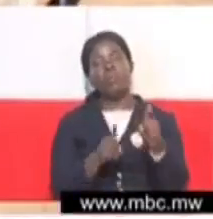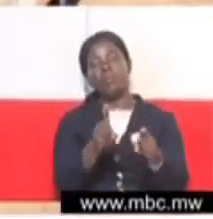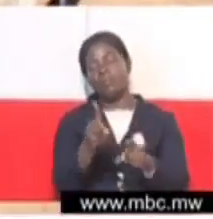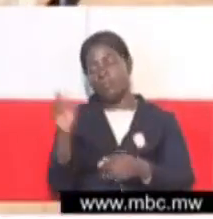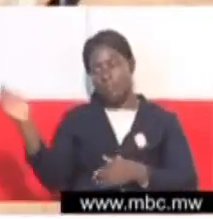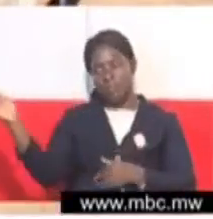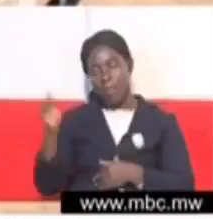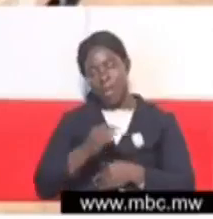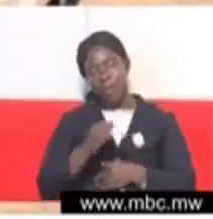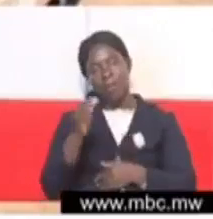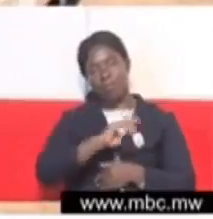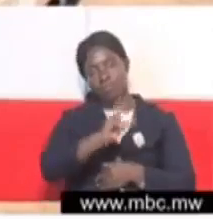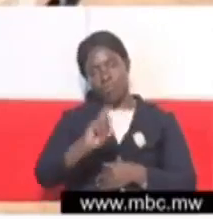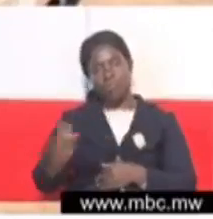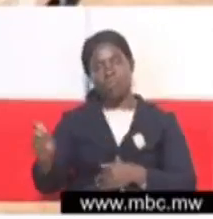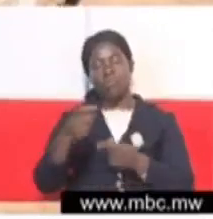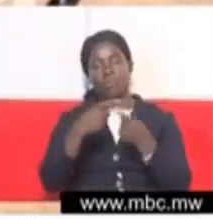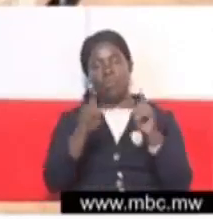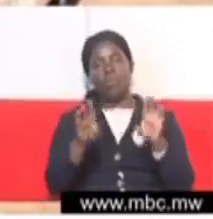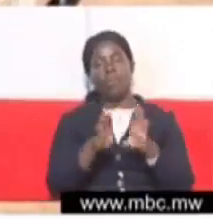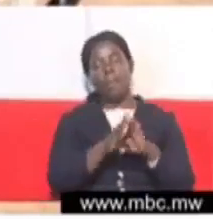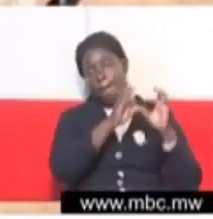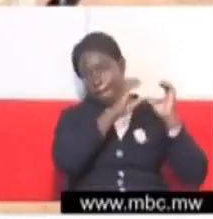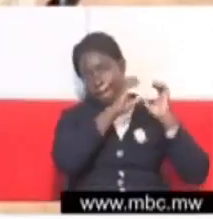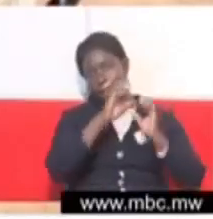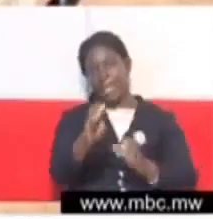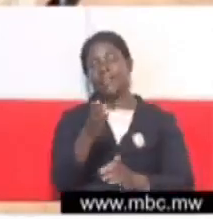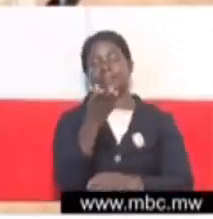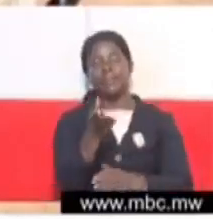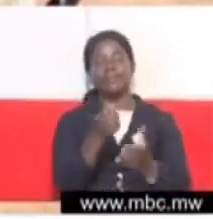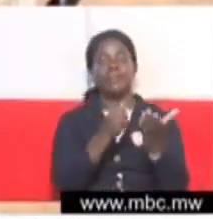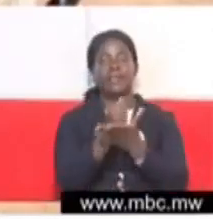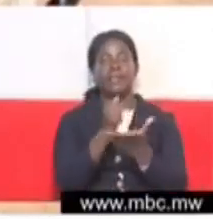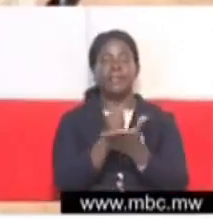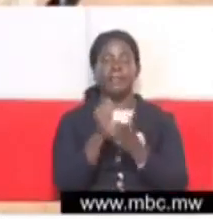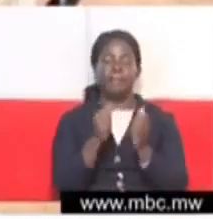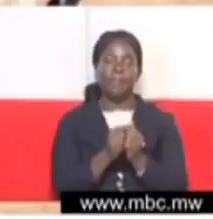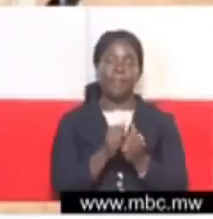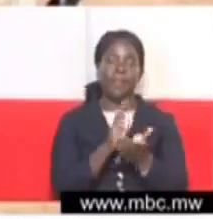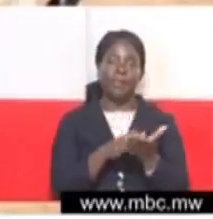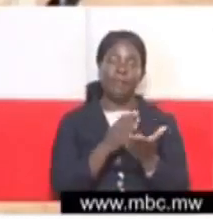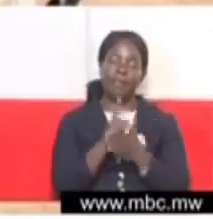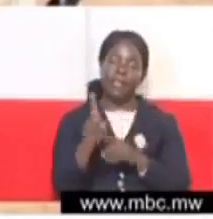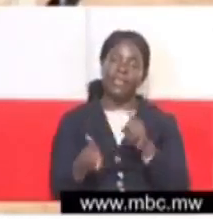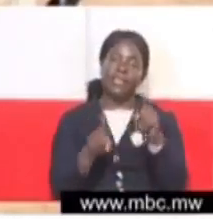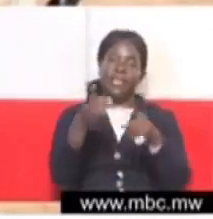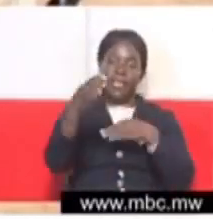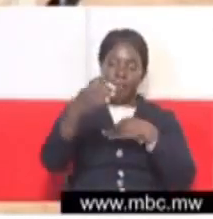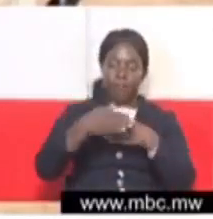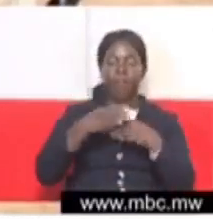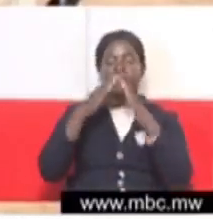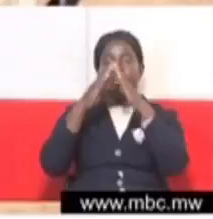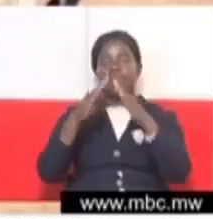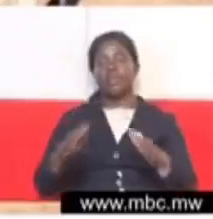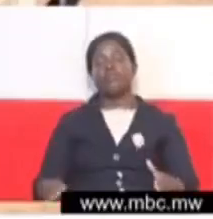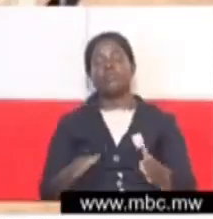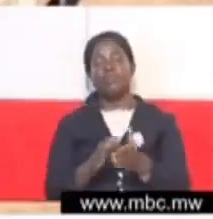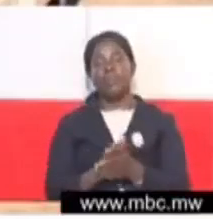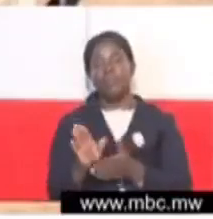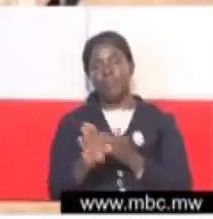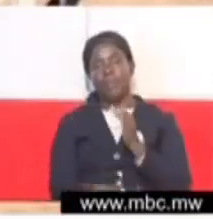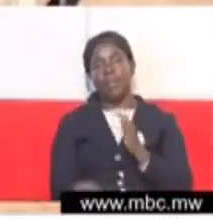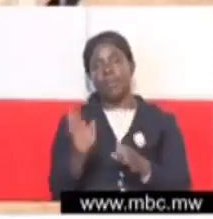school. So this bus goes very close to the households, like in the hotspots